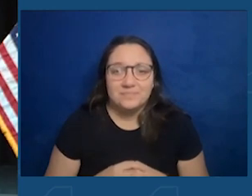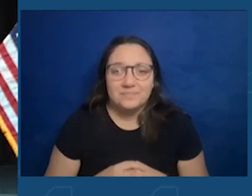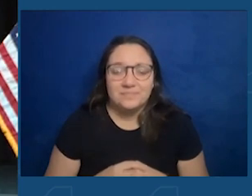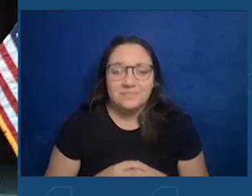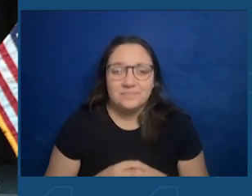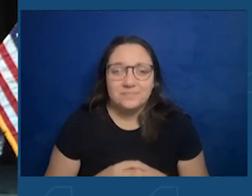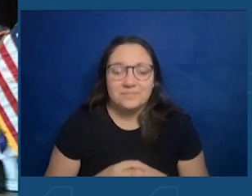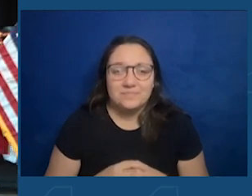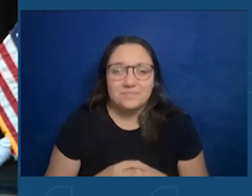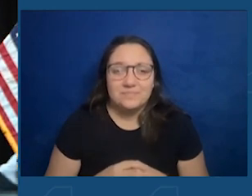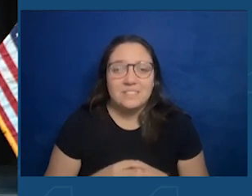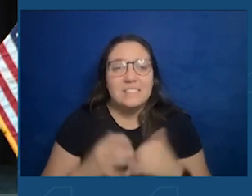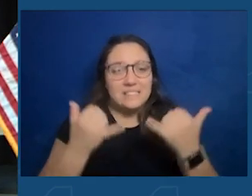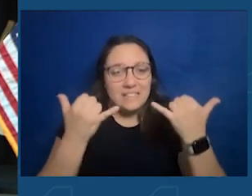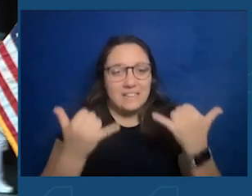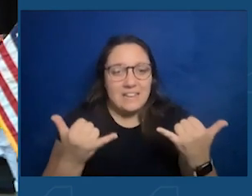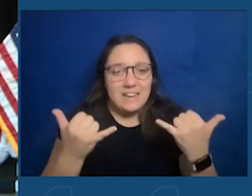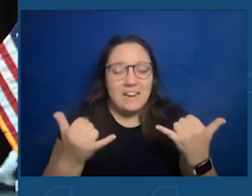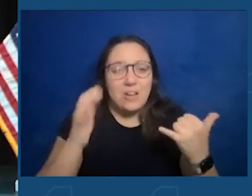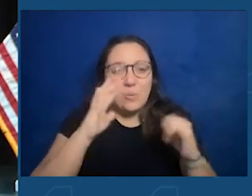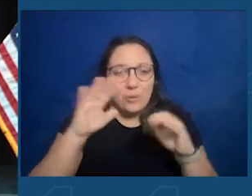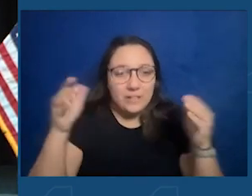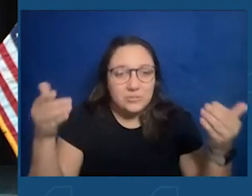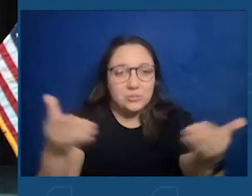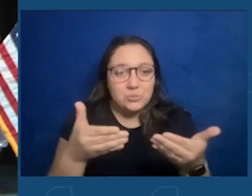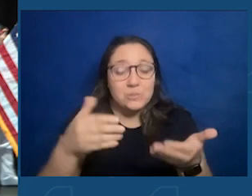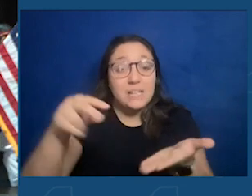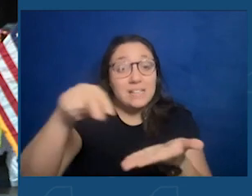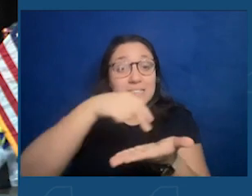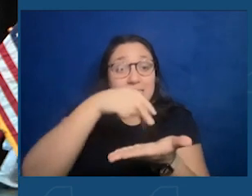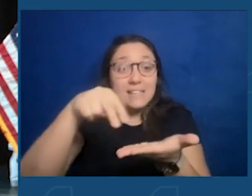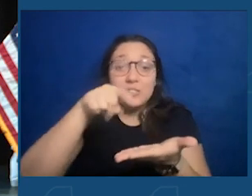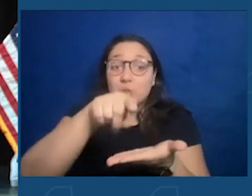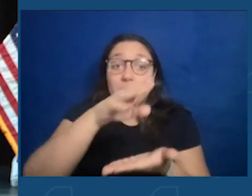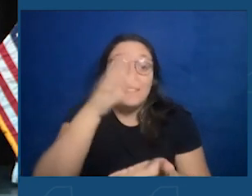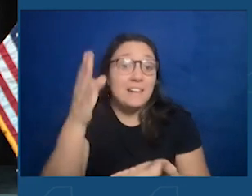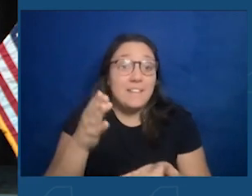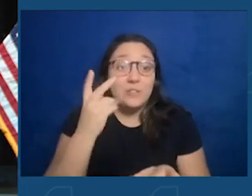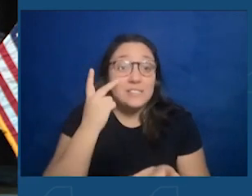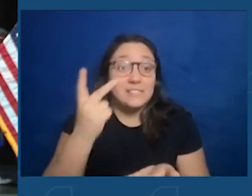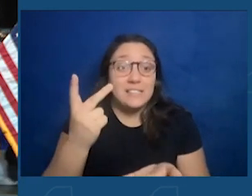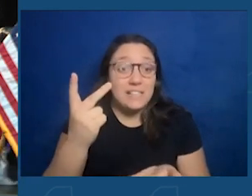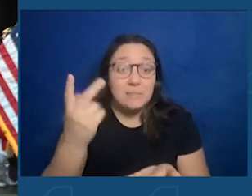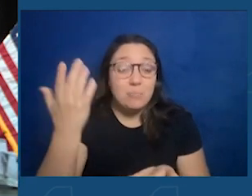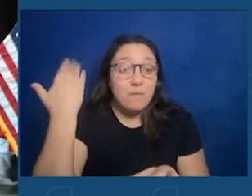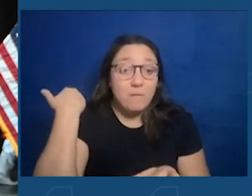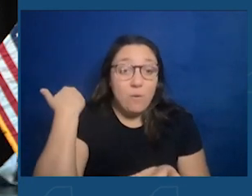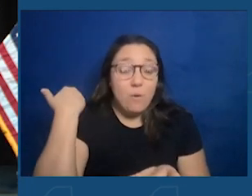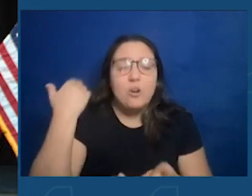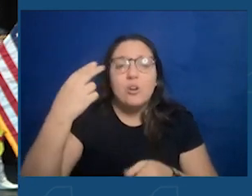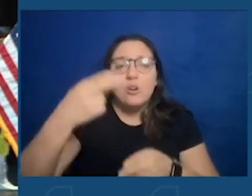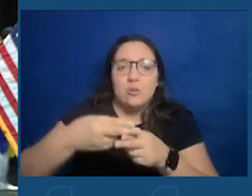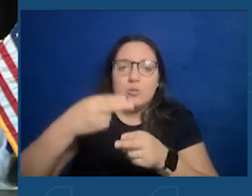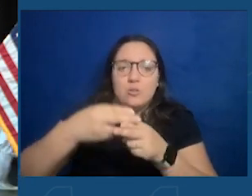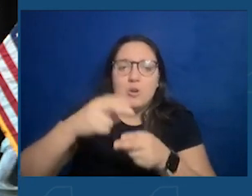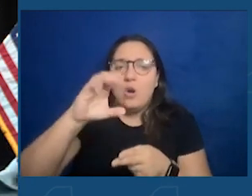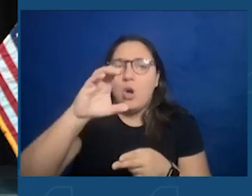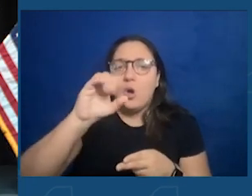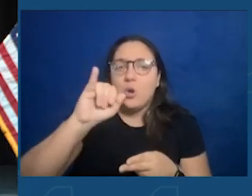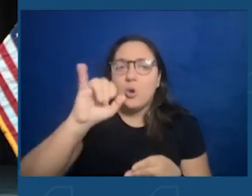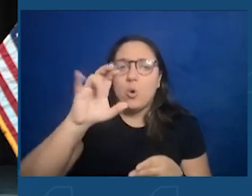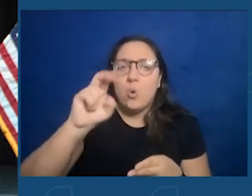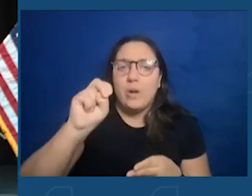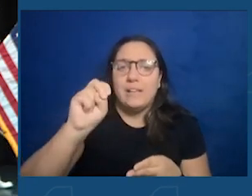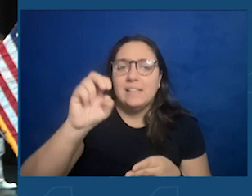Now let me introduce you a dance you may never seen before. It's the coin stick. Please